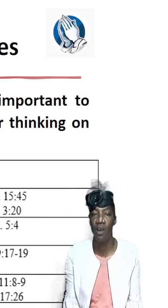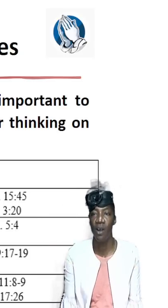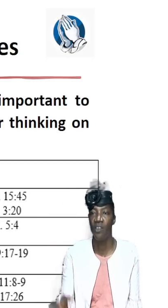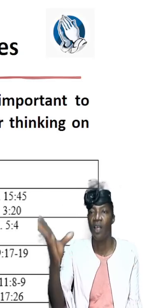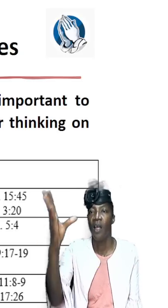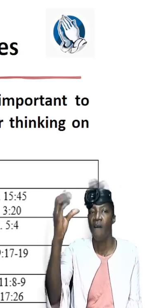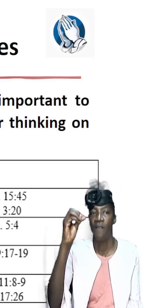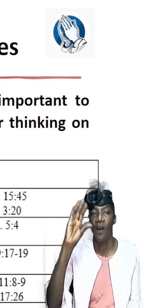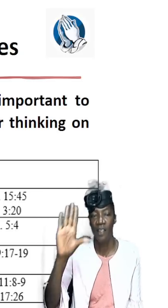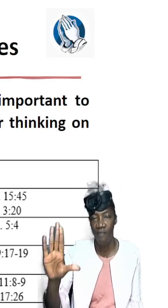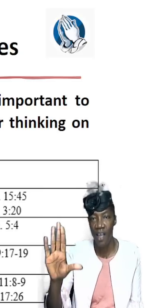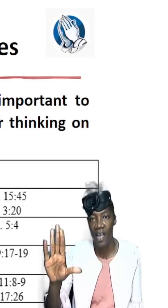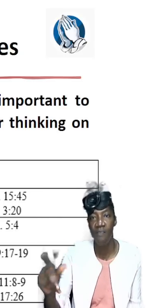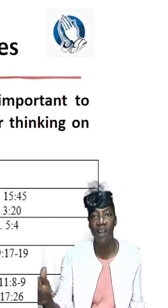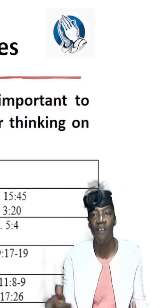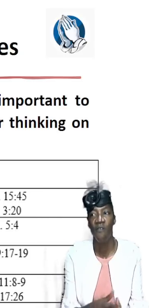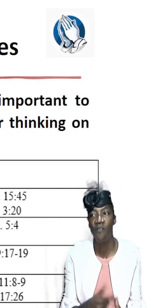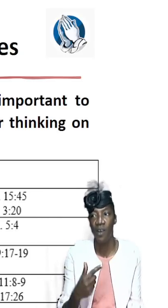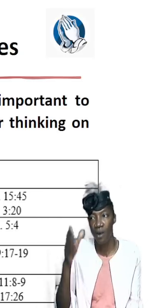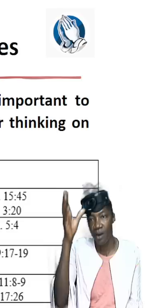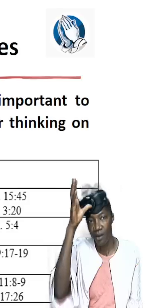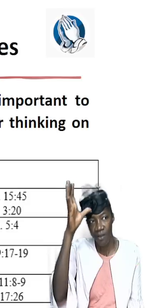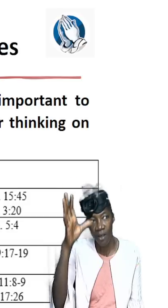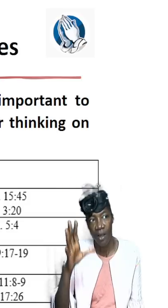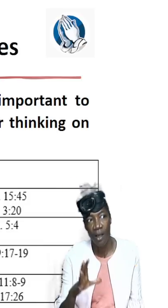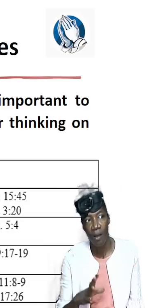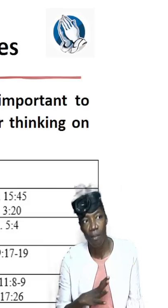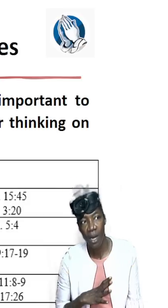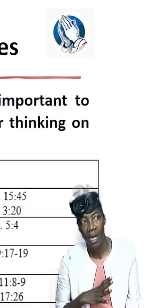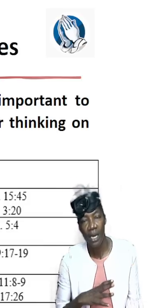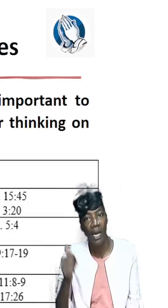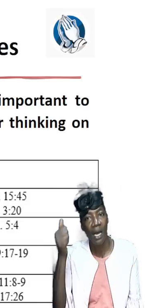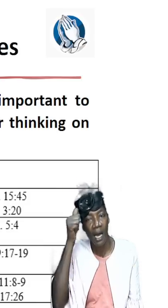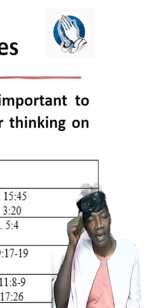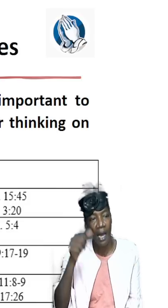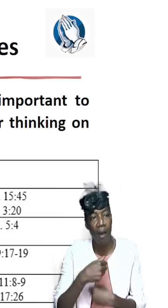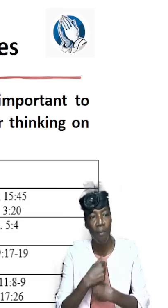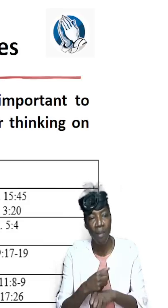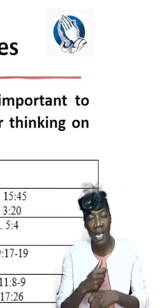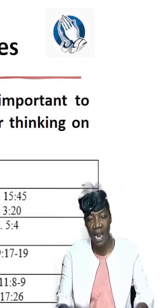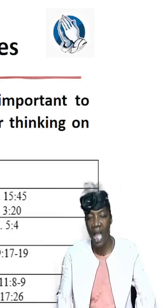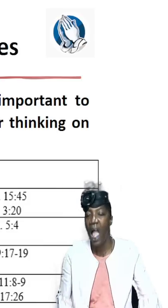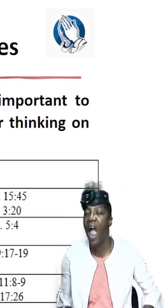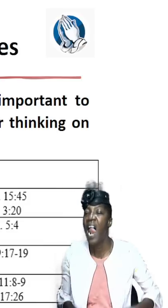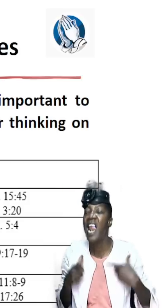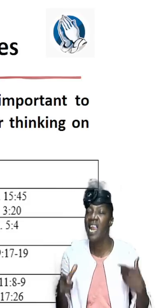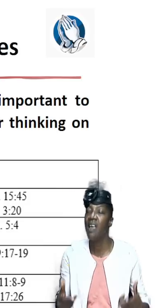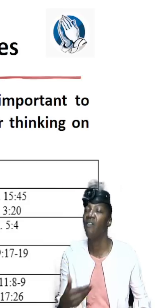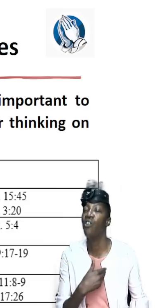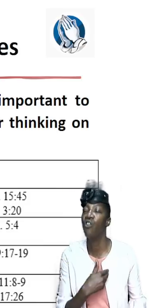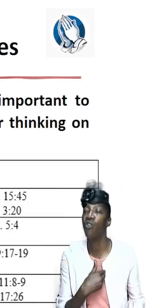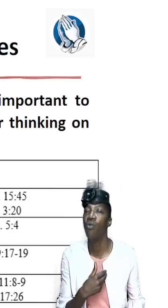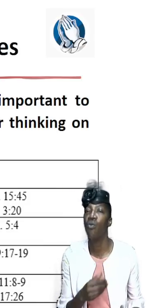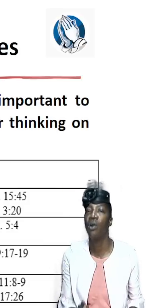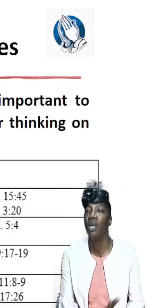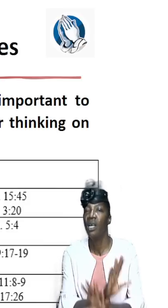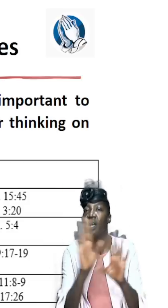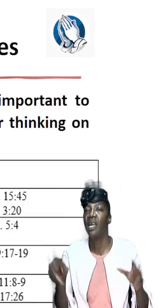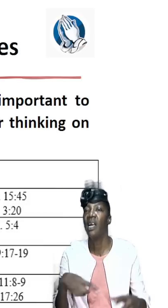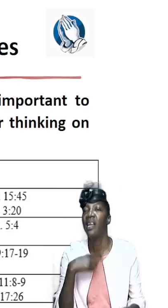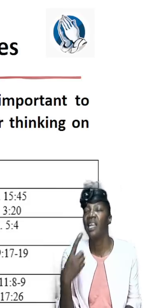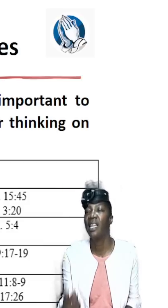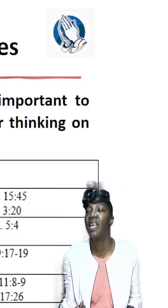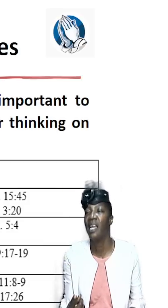first man, Adam, was made a living soul. This is clearly telling us who